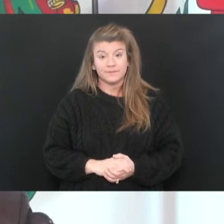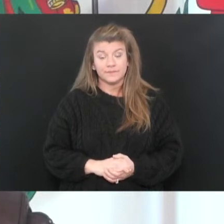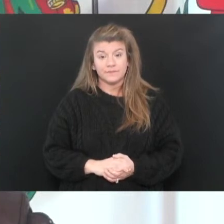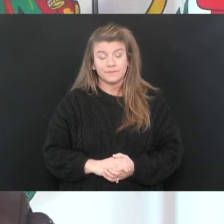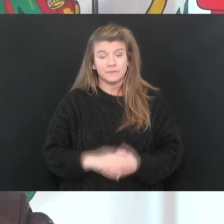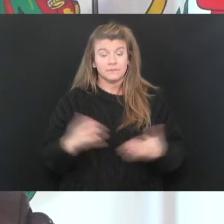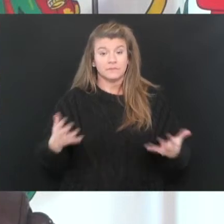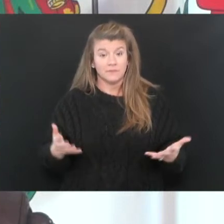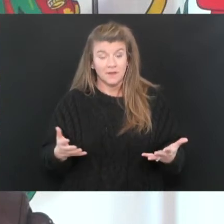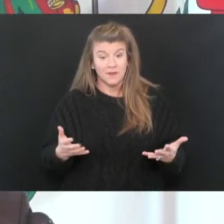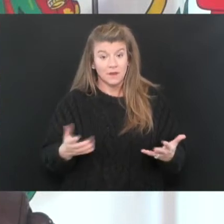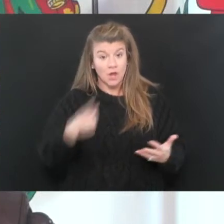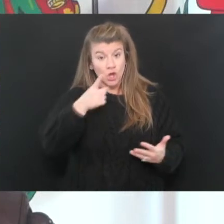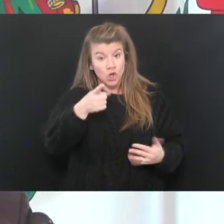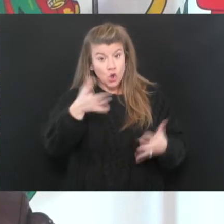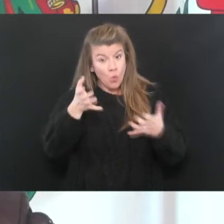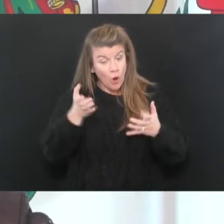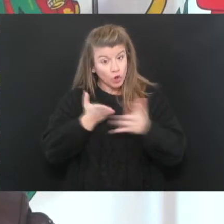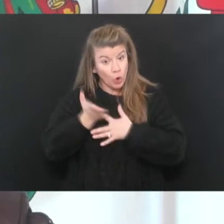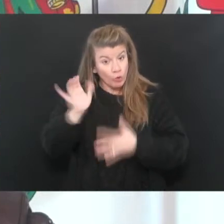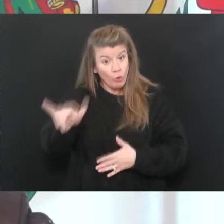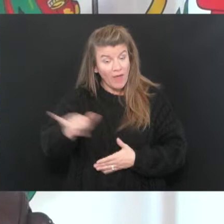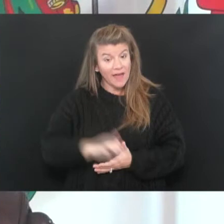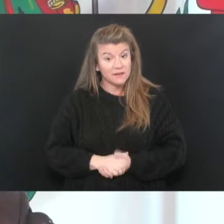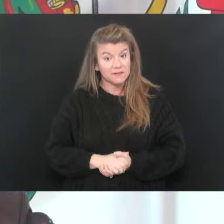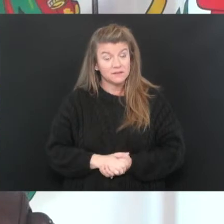Do you really want to go through this, West Virginia?